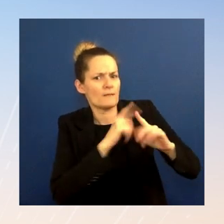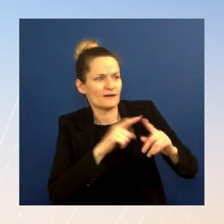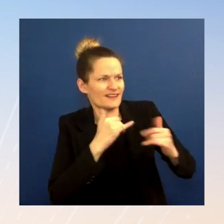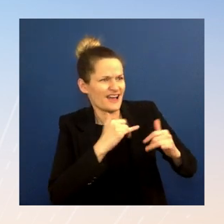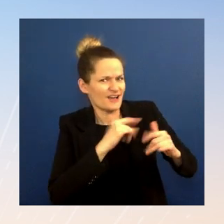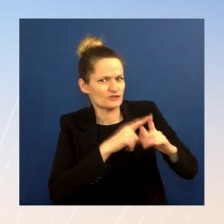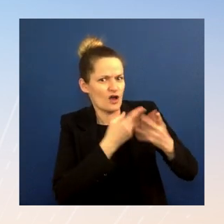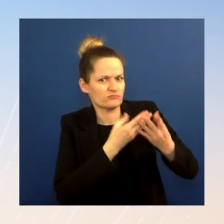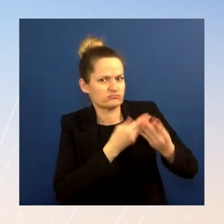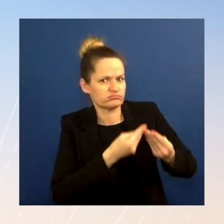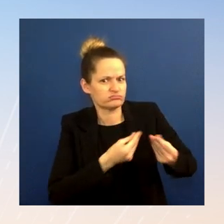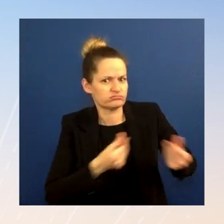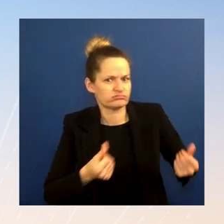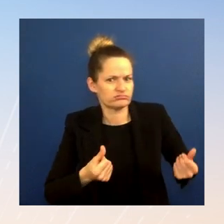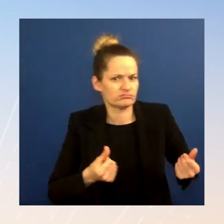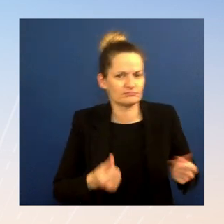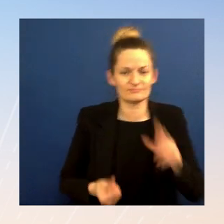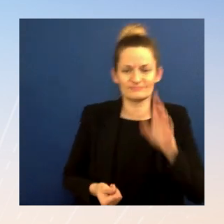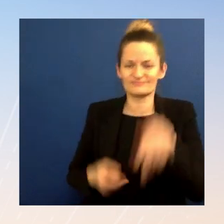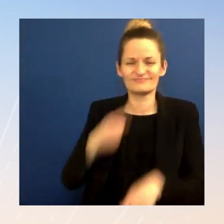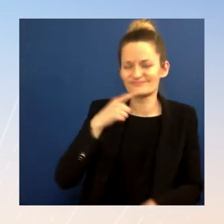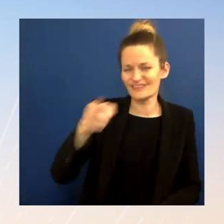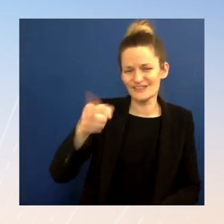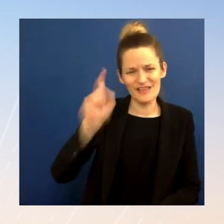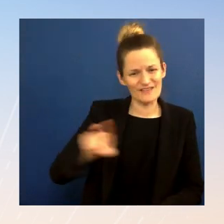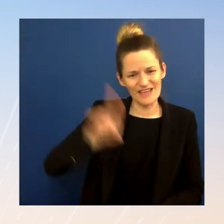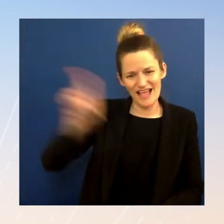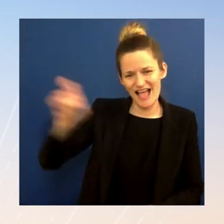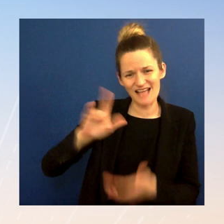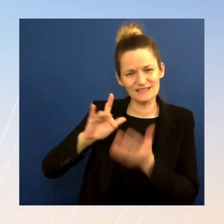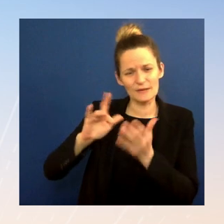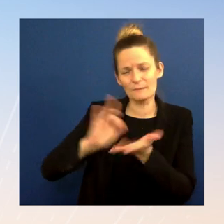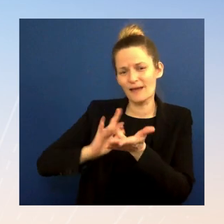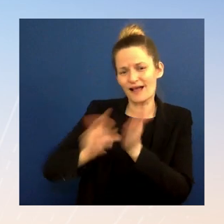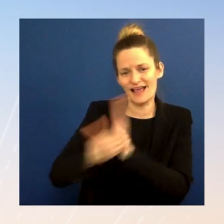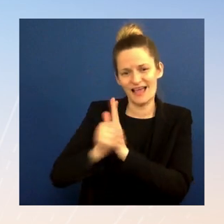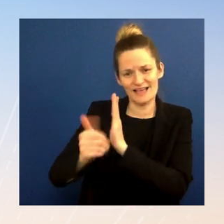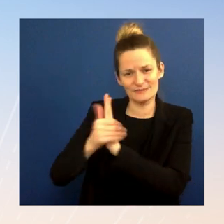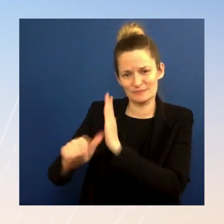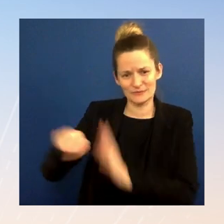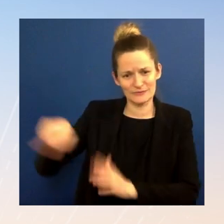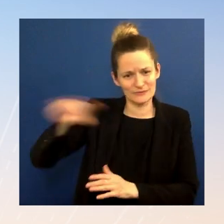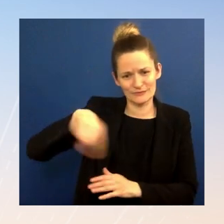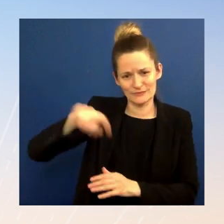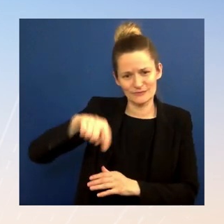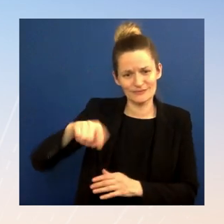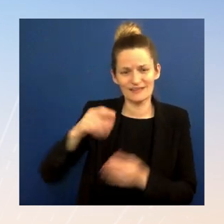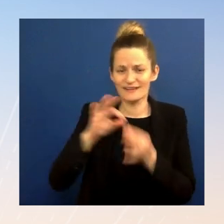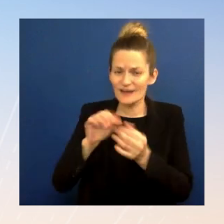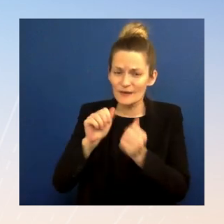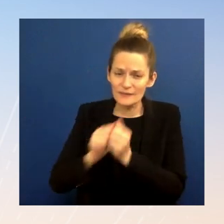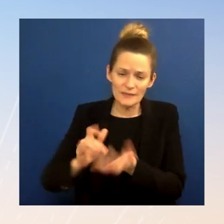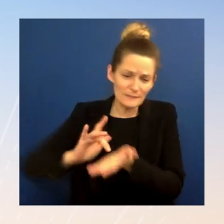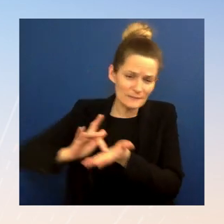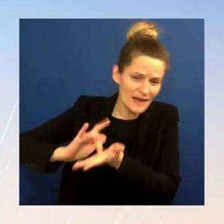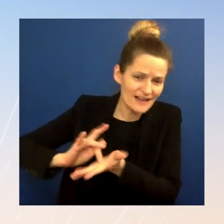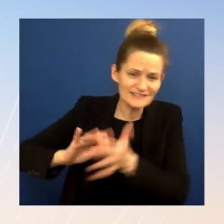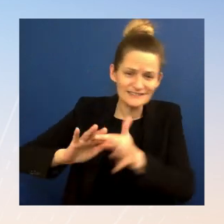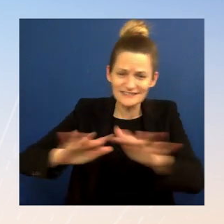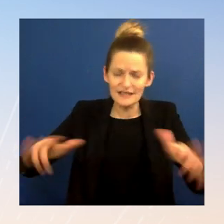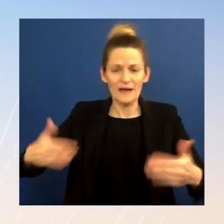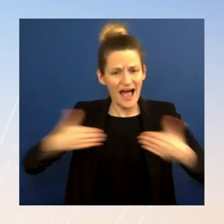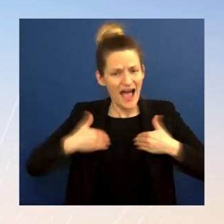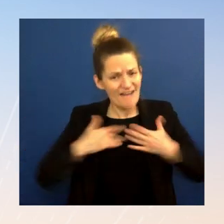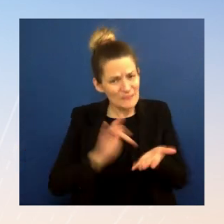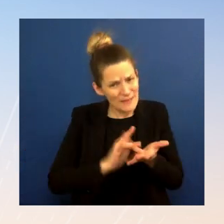that. I mean, it is more transmissible, but we know it can be treated. So I think what it is a reminder of is that while it has decreased